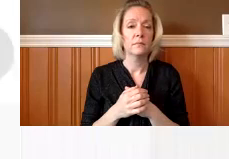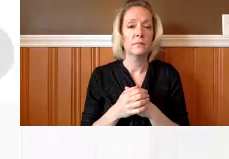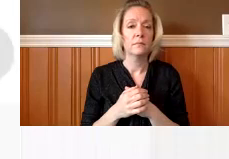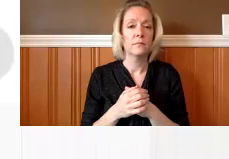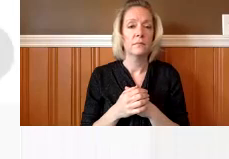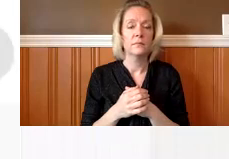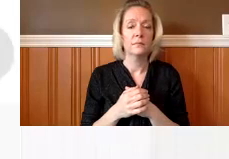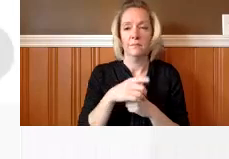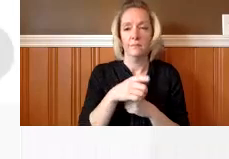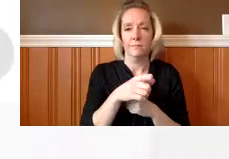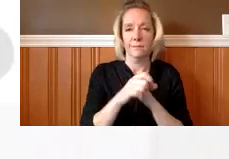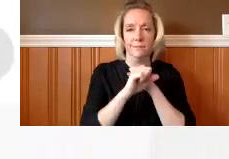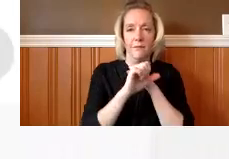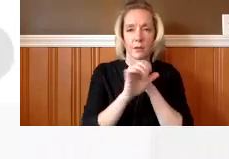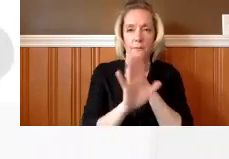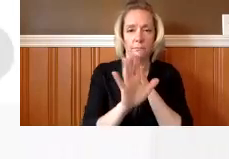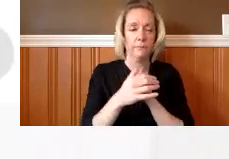That's not it. How do I get rid of